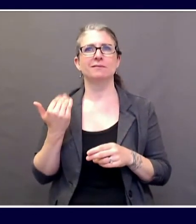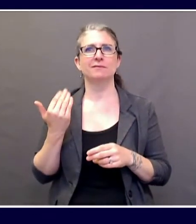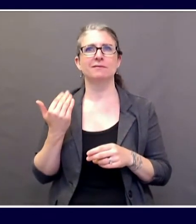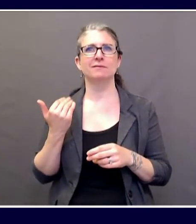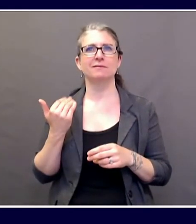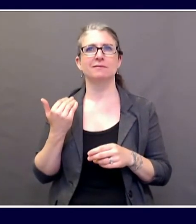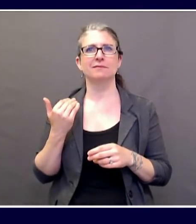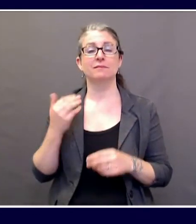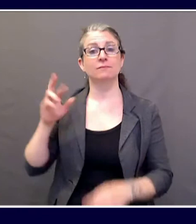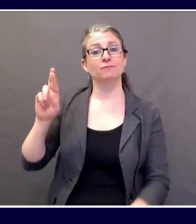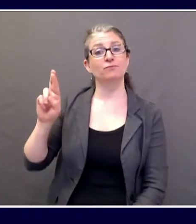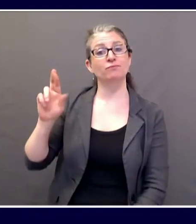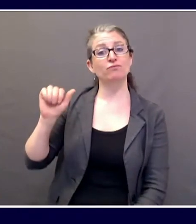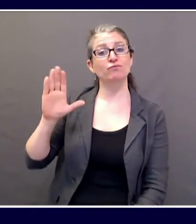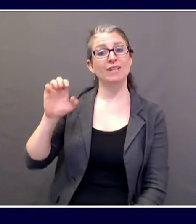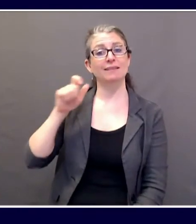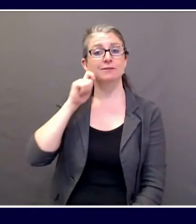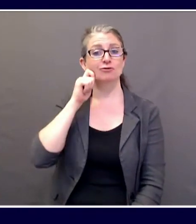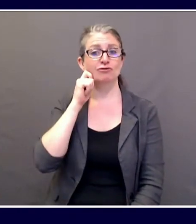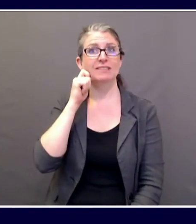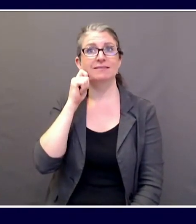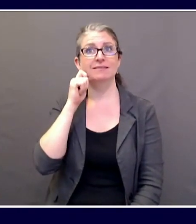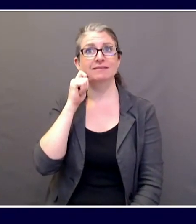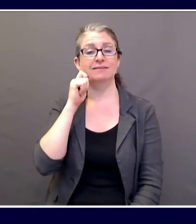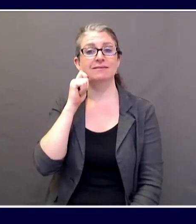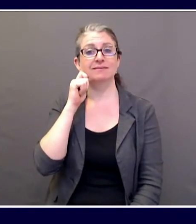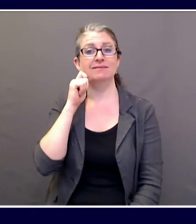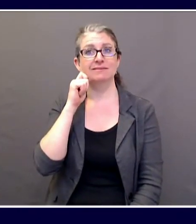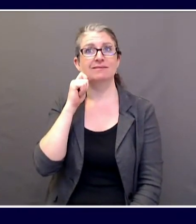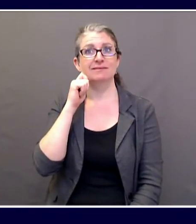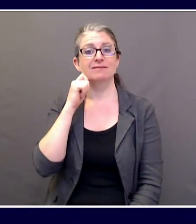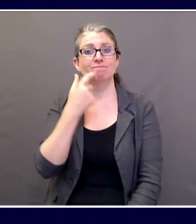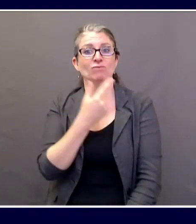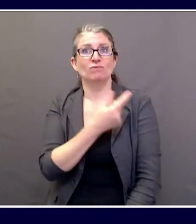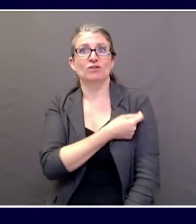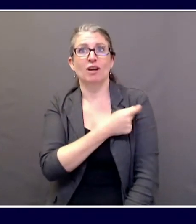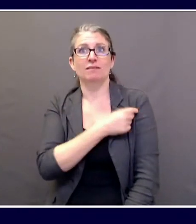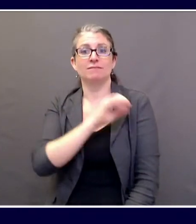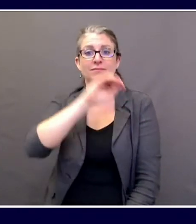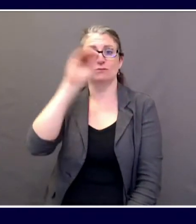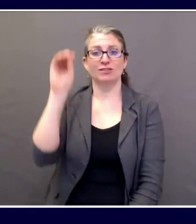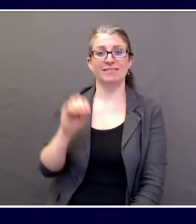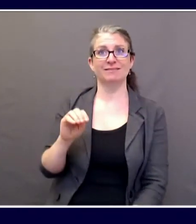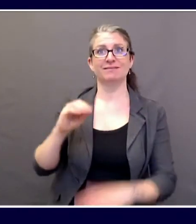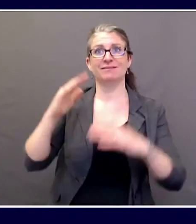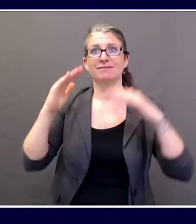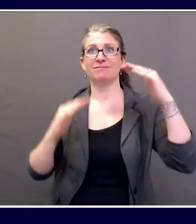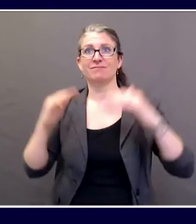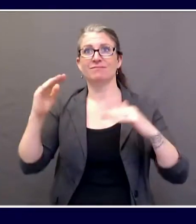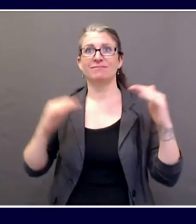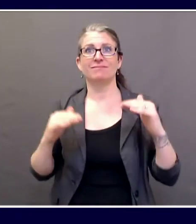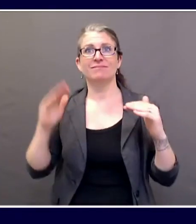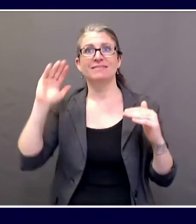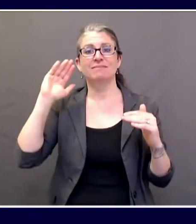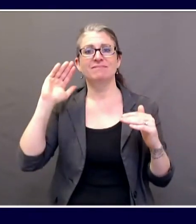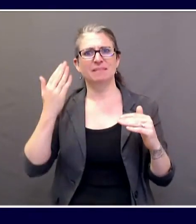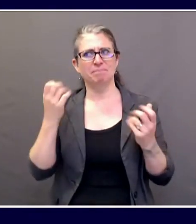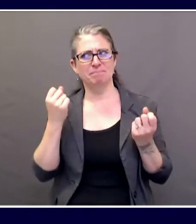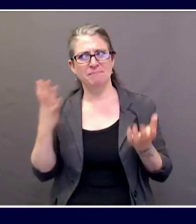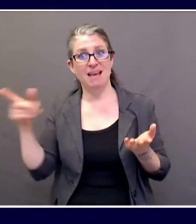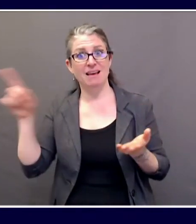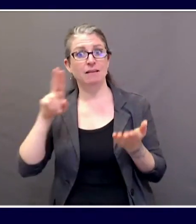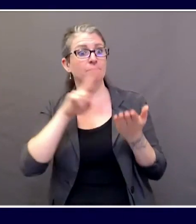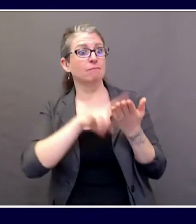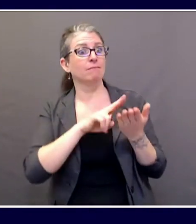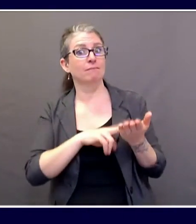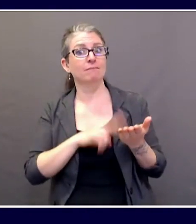that has been not provided to the CDC. That seems to have come down since we last talked. I think it's around 9 or 10% now, but I'm still a chunk